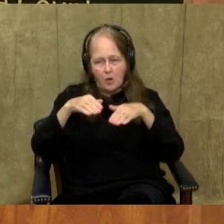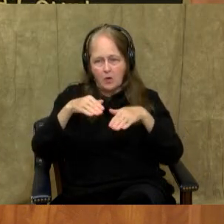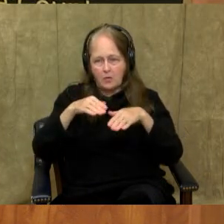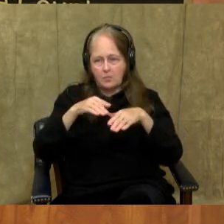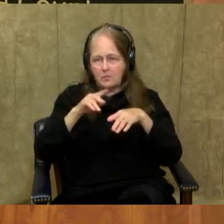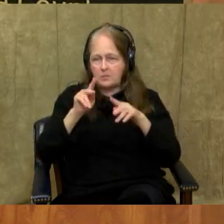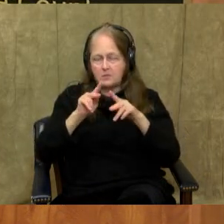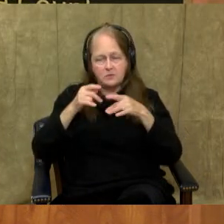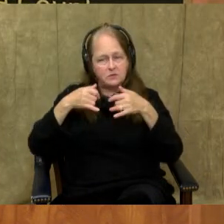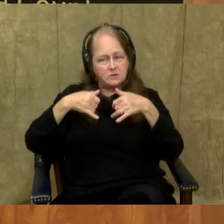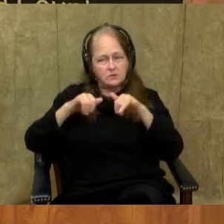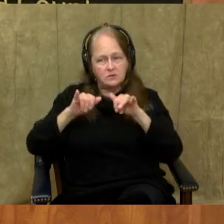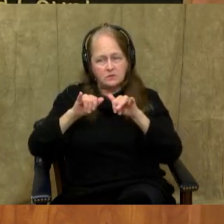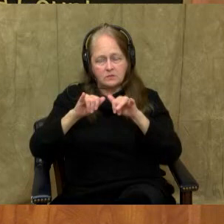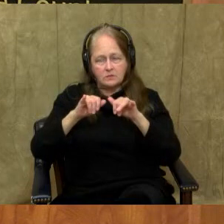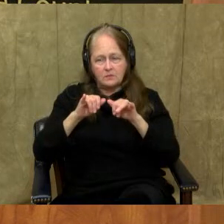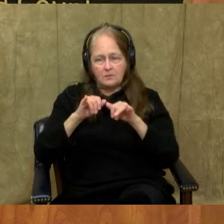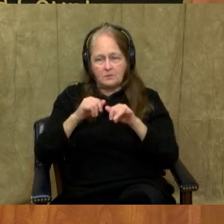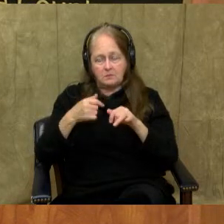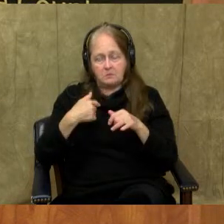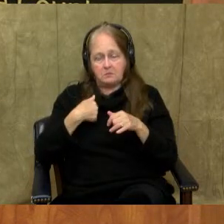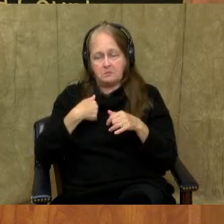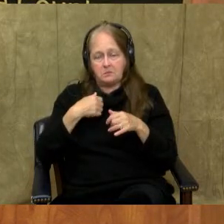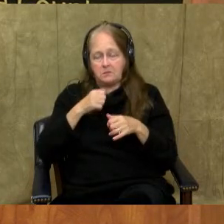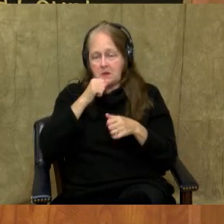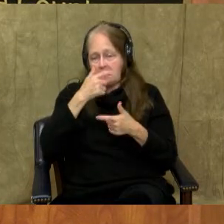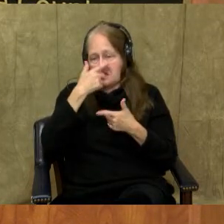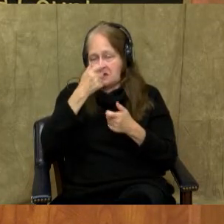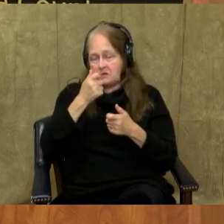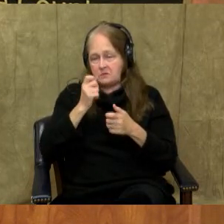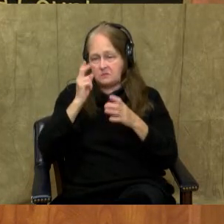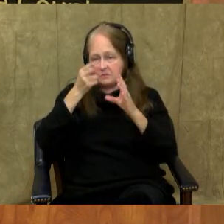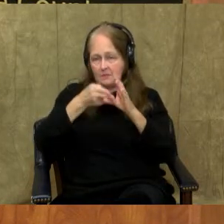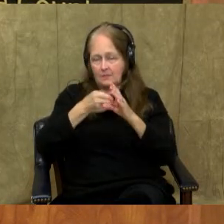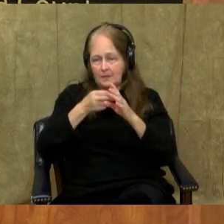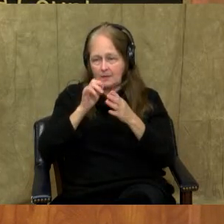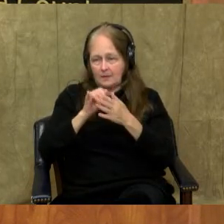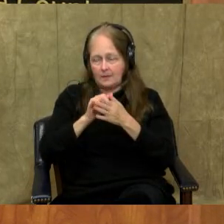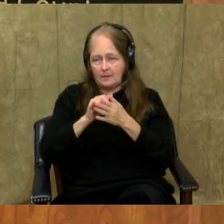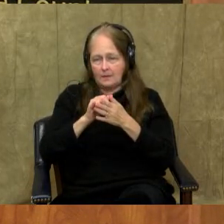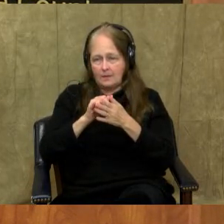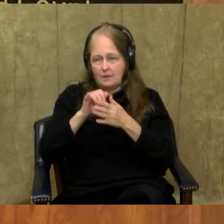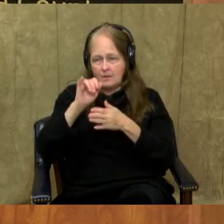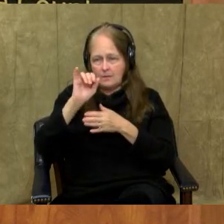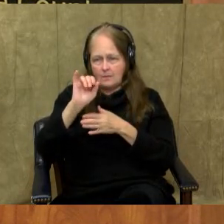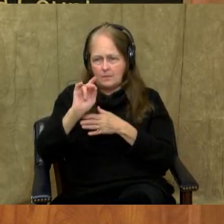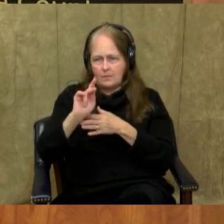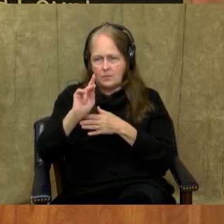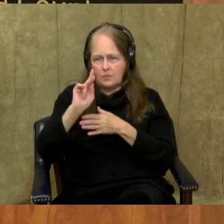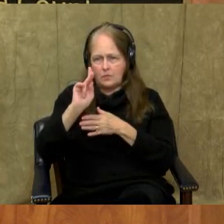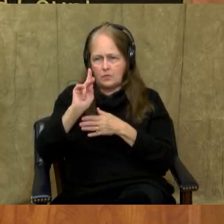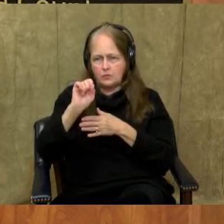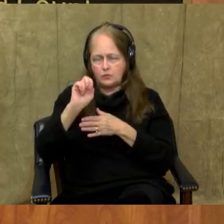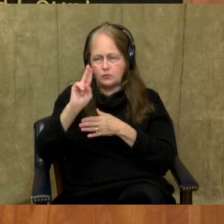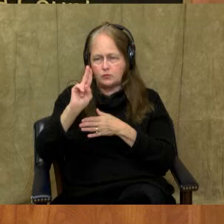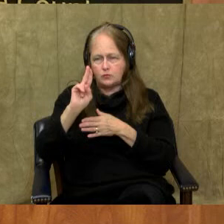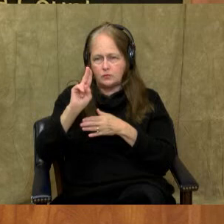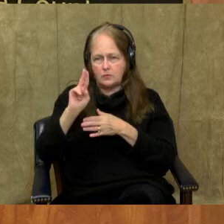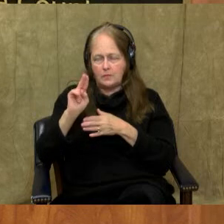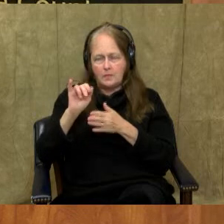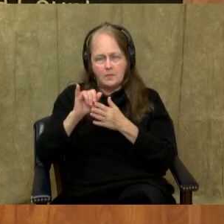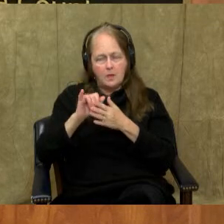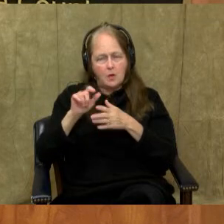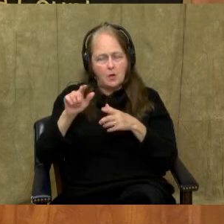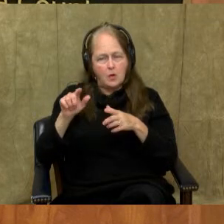So they're a little bit more adventurous than I am. And also Mount Azo, which is on the island of Kyushu, is the largest active volcano